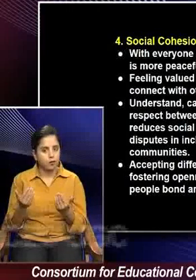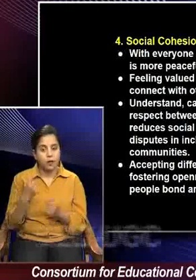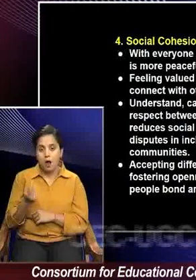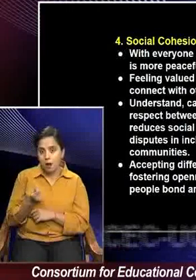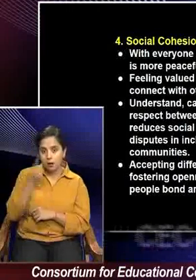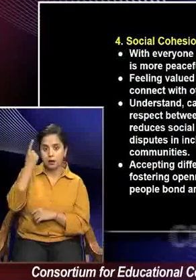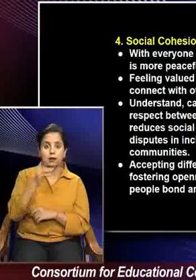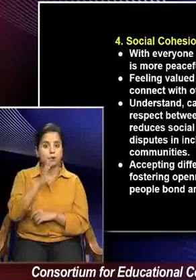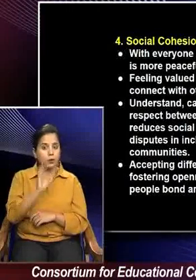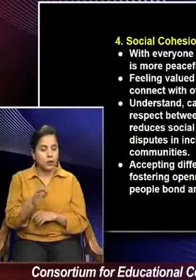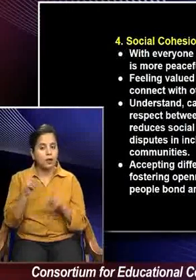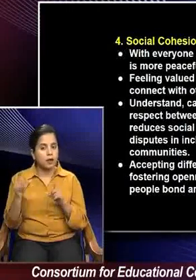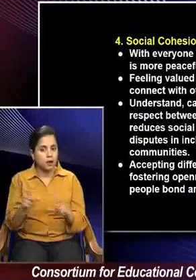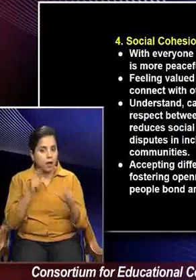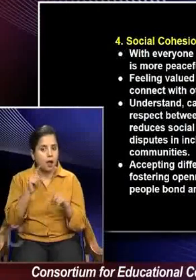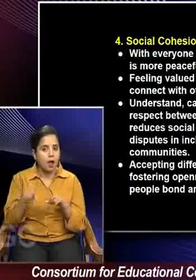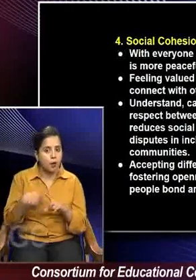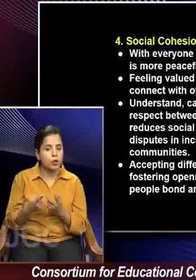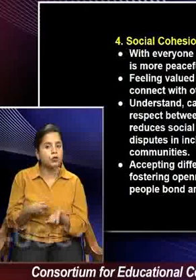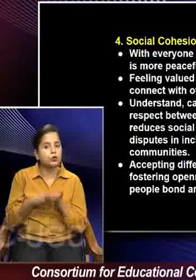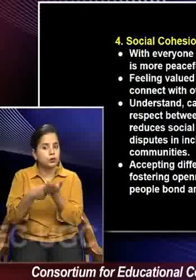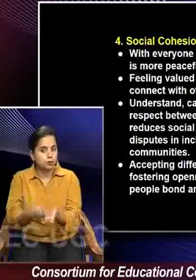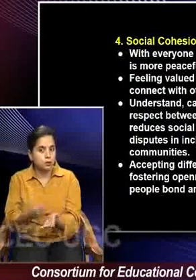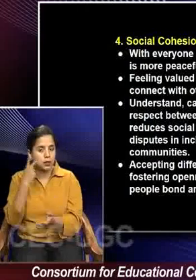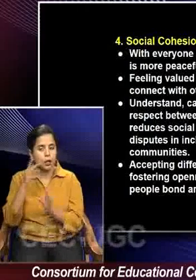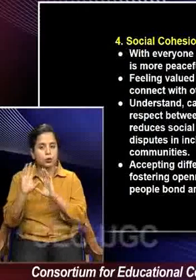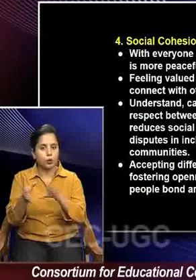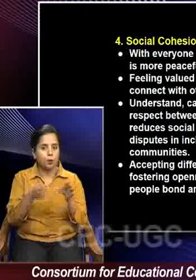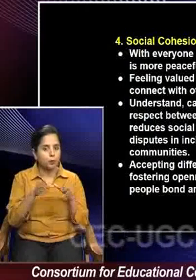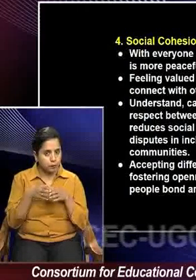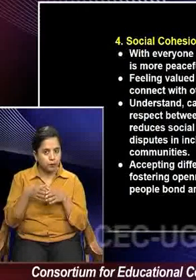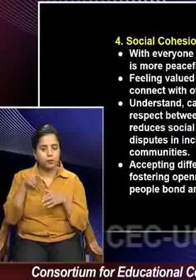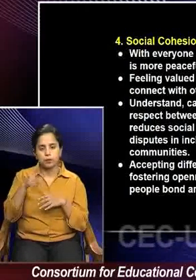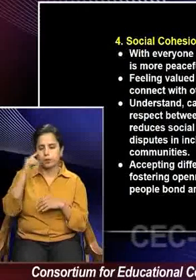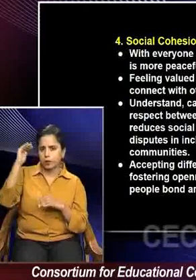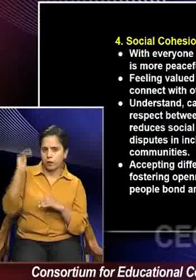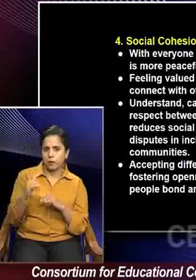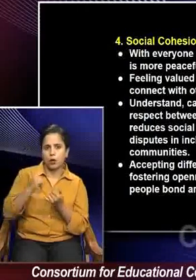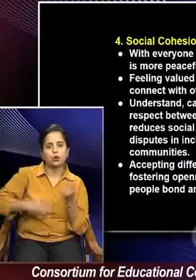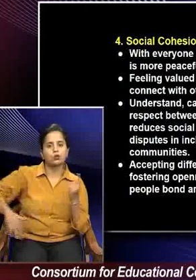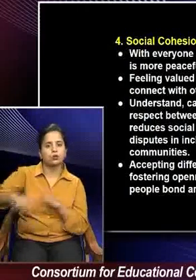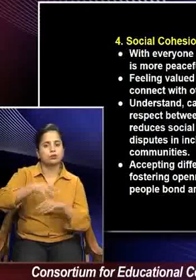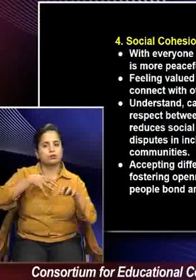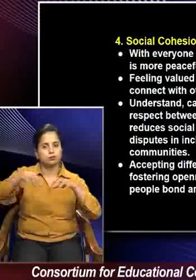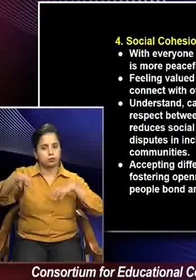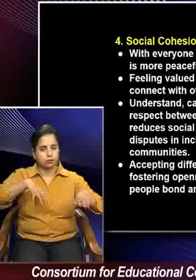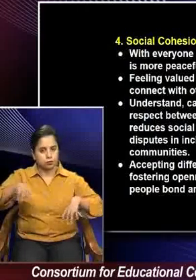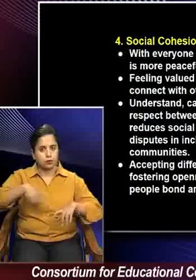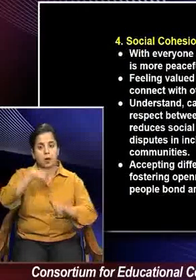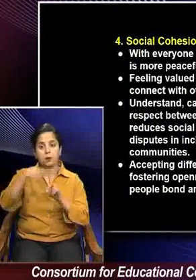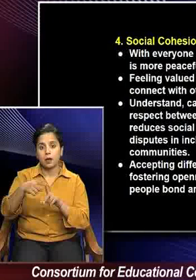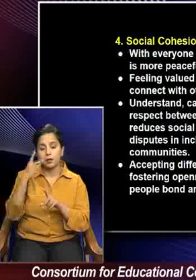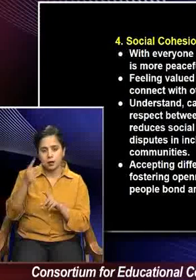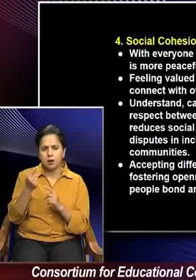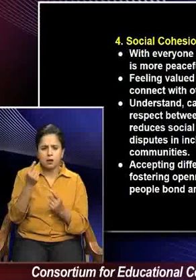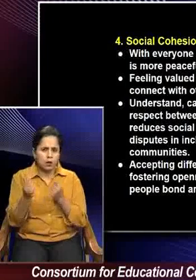Understand, care about, and respect between the groups reduces the social divisions and disputes